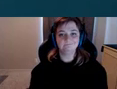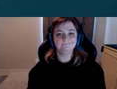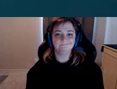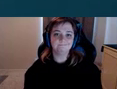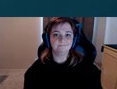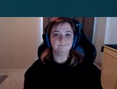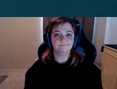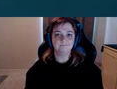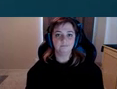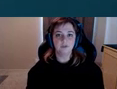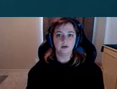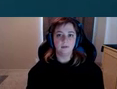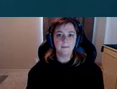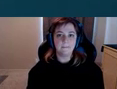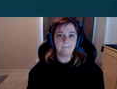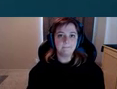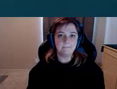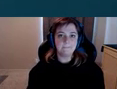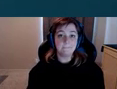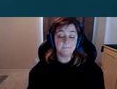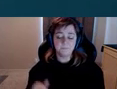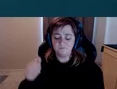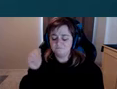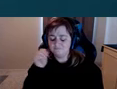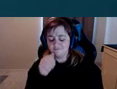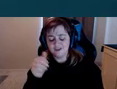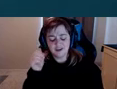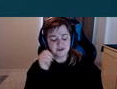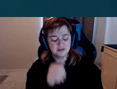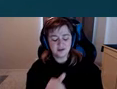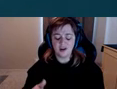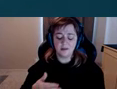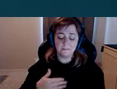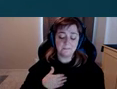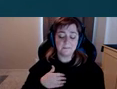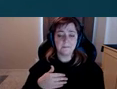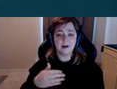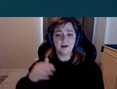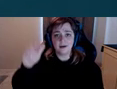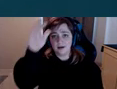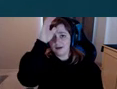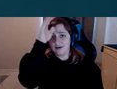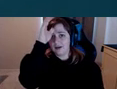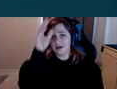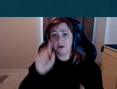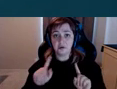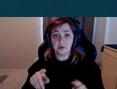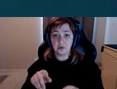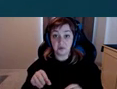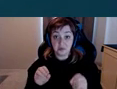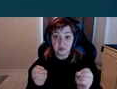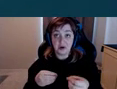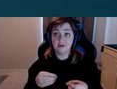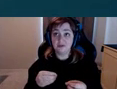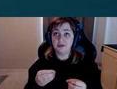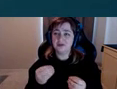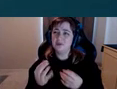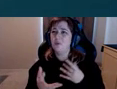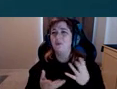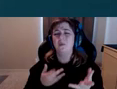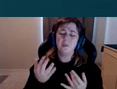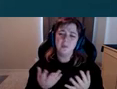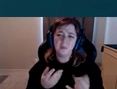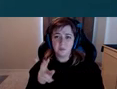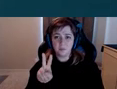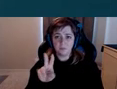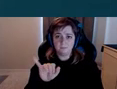The thing was, is my dad every day would have to go to the passport office waiting for visas. And every day the passport office would turn